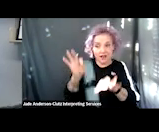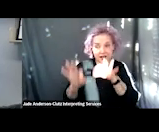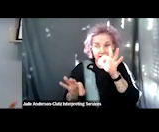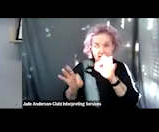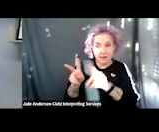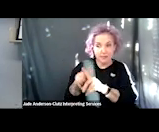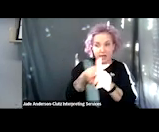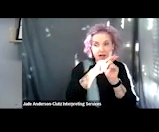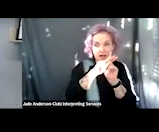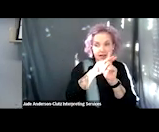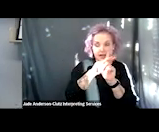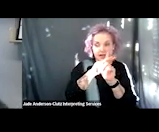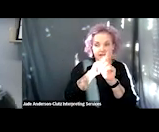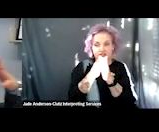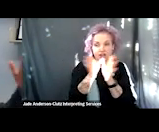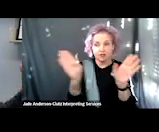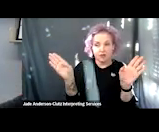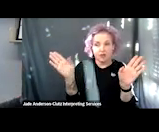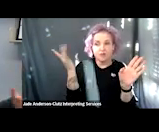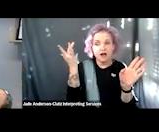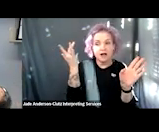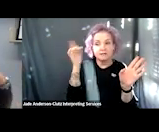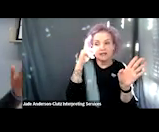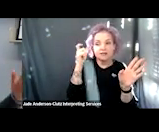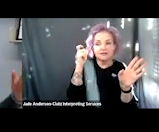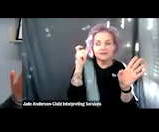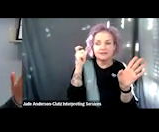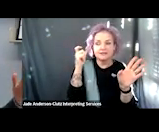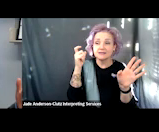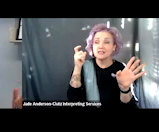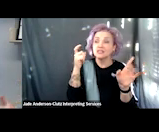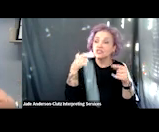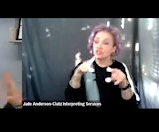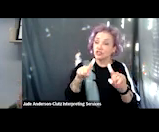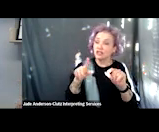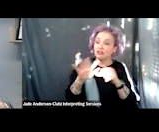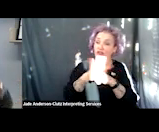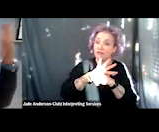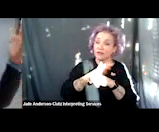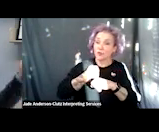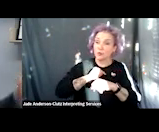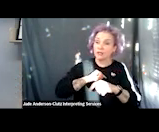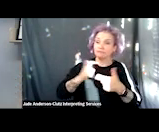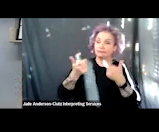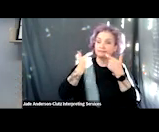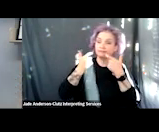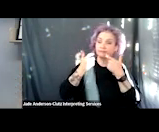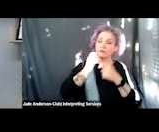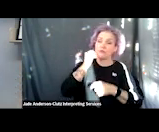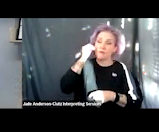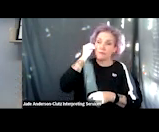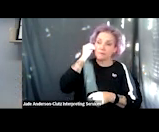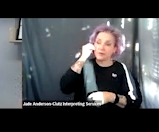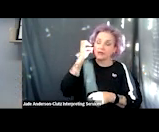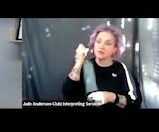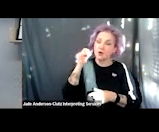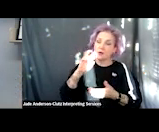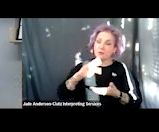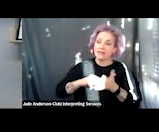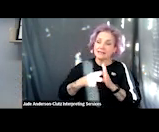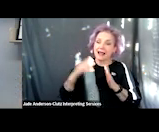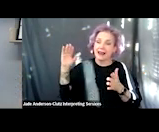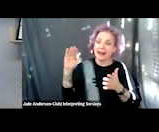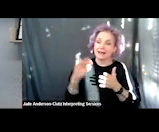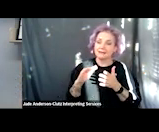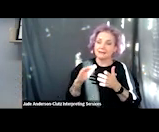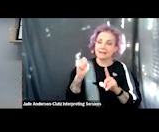of infection. So when we look at the overall diagnosis or prevalence of a disorder, it might not go up that highly. The other